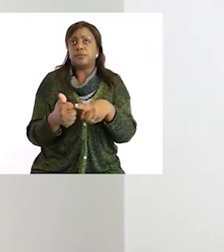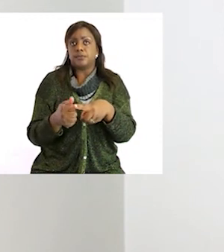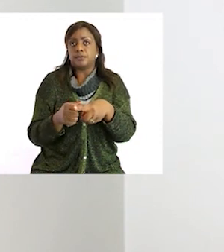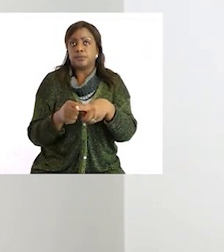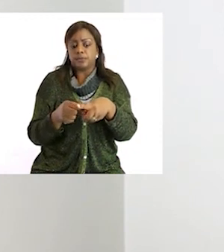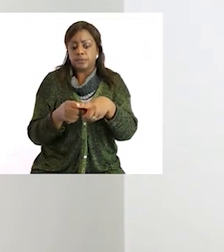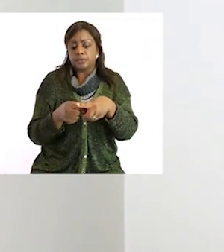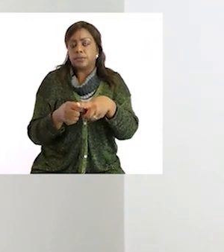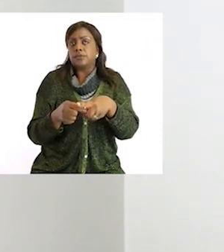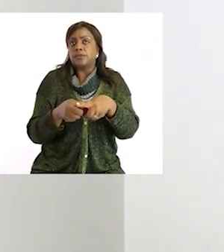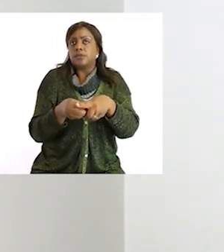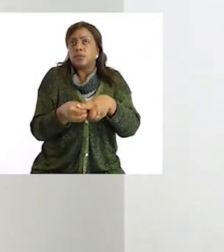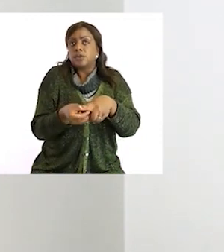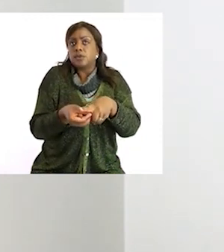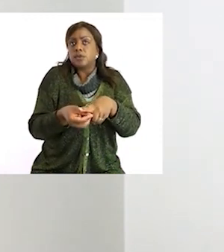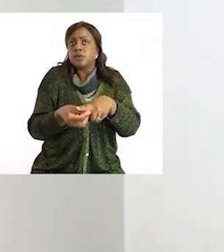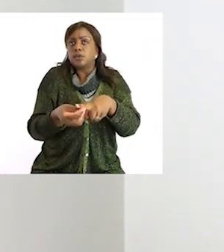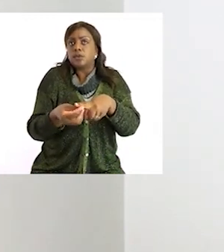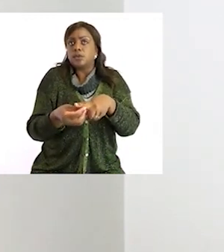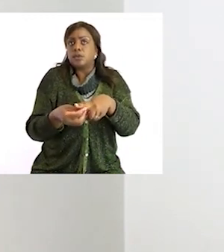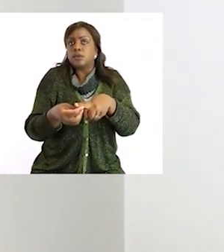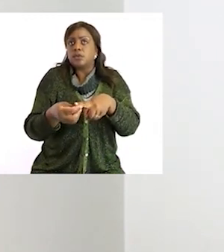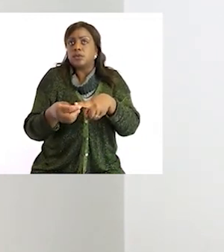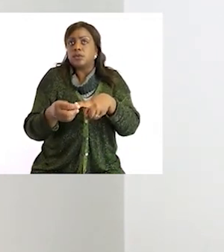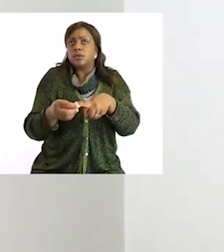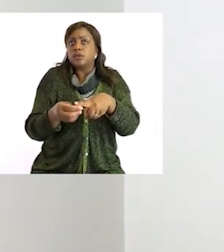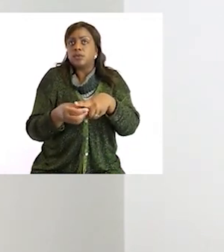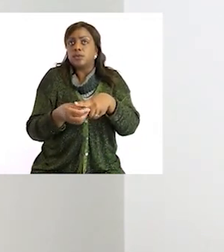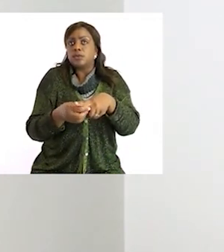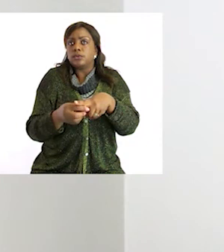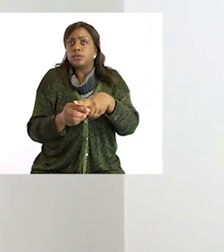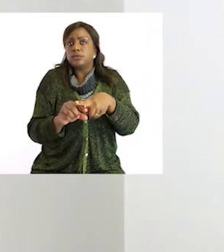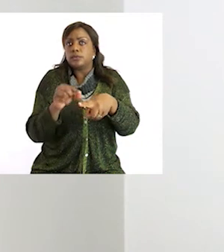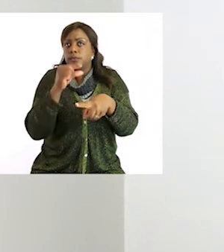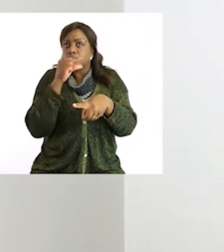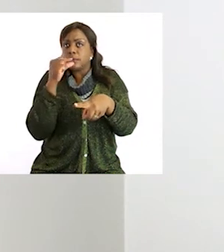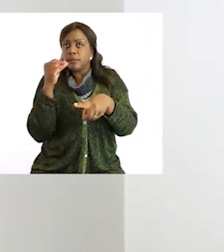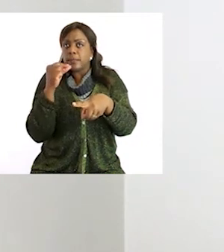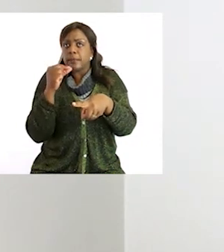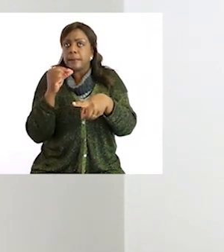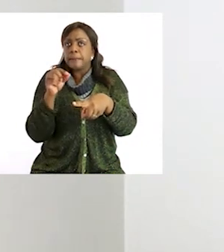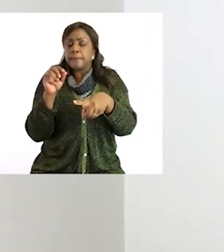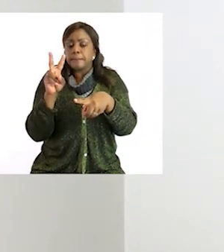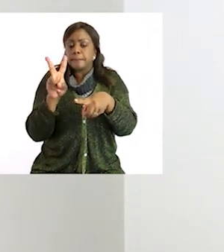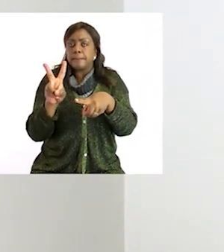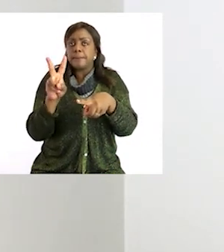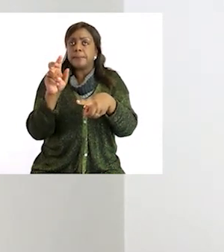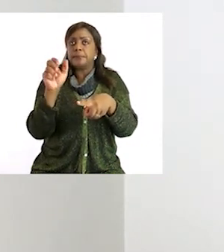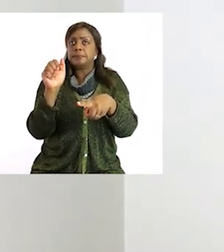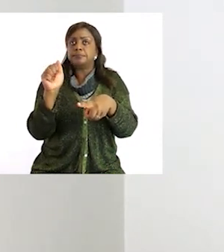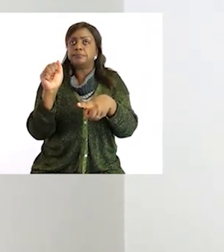is coming from the testis going outwards, and this organ is referred to as the